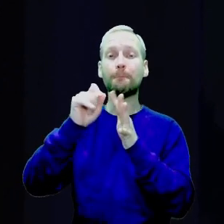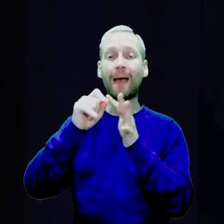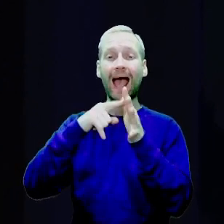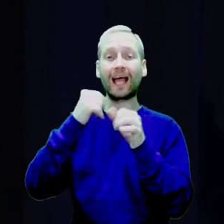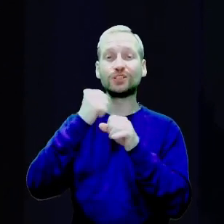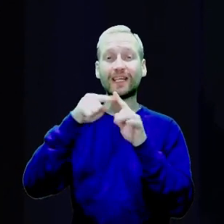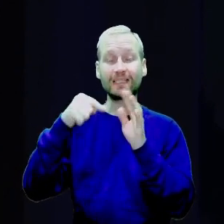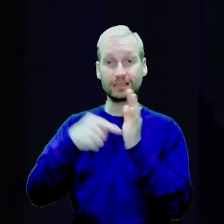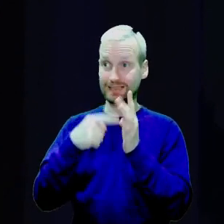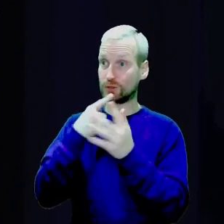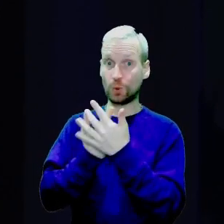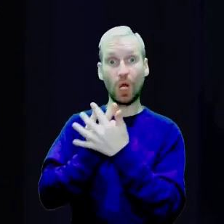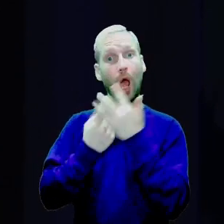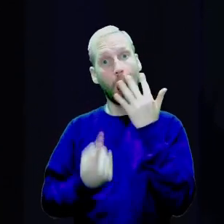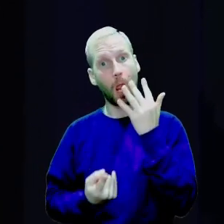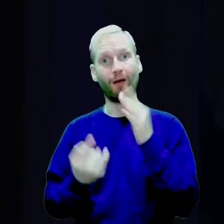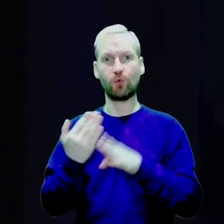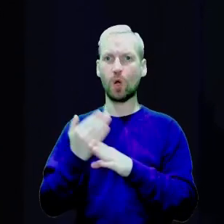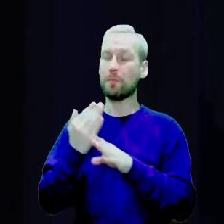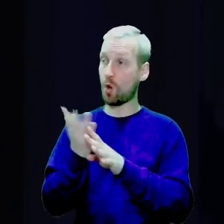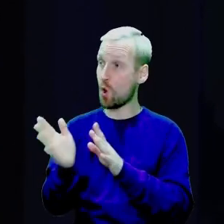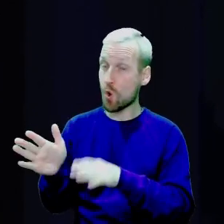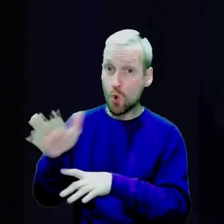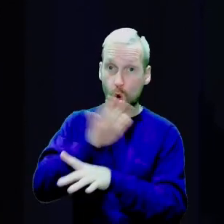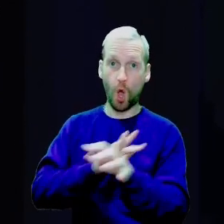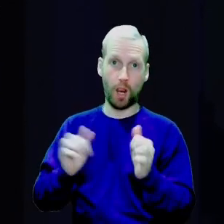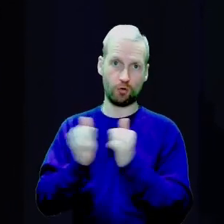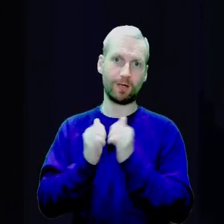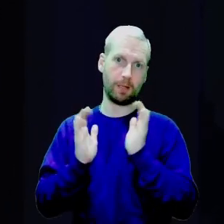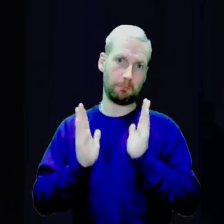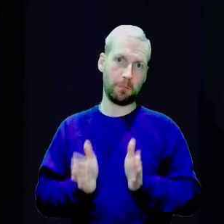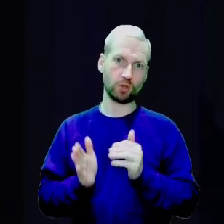work around this, but readily agree that more needs to be done.